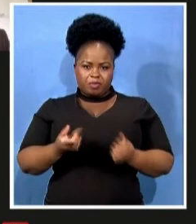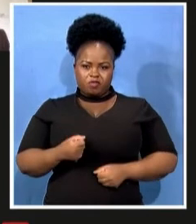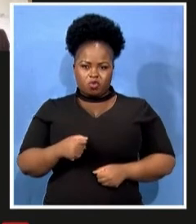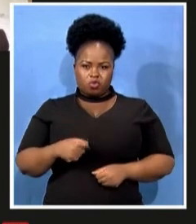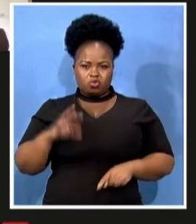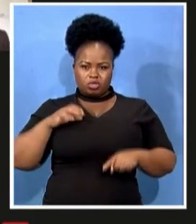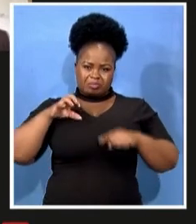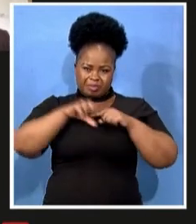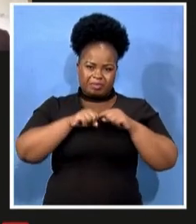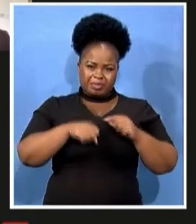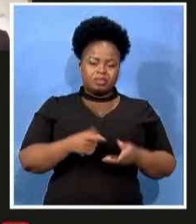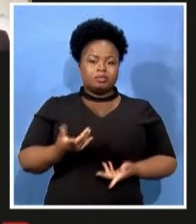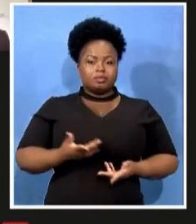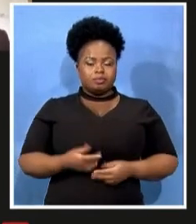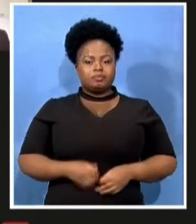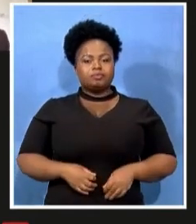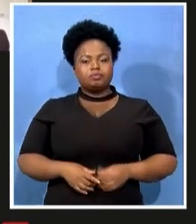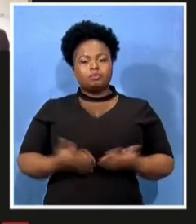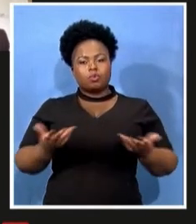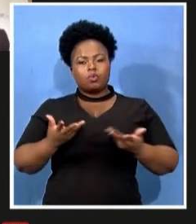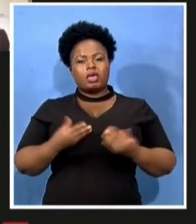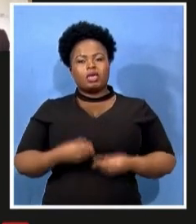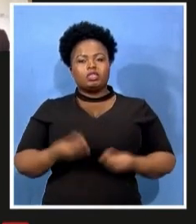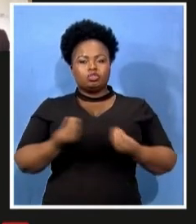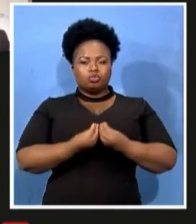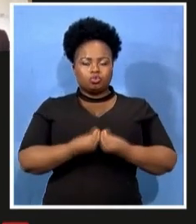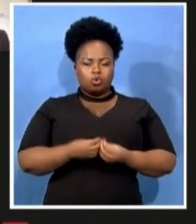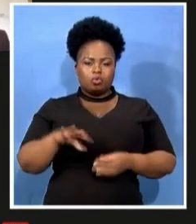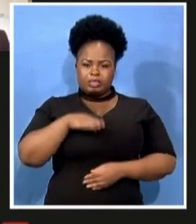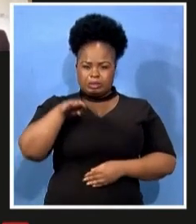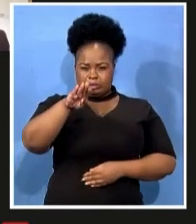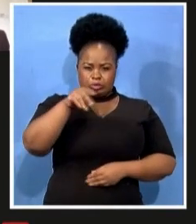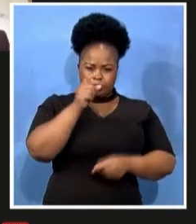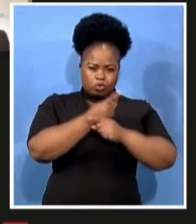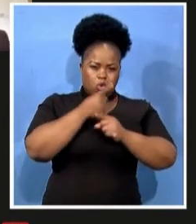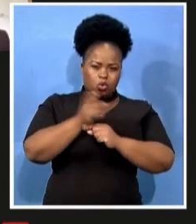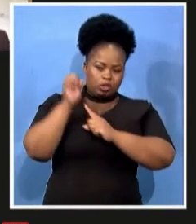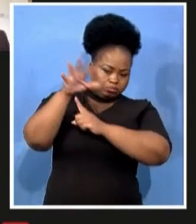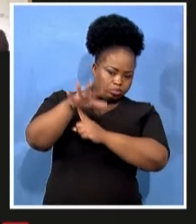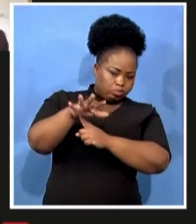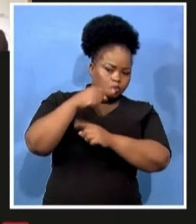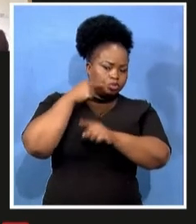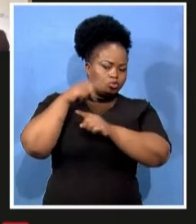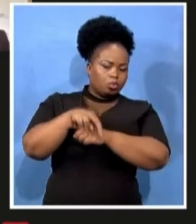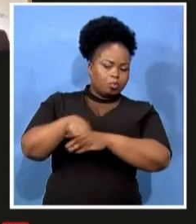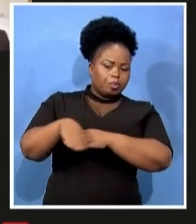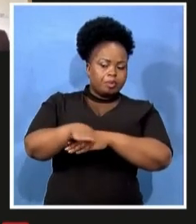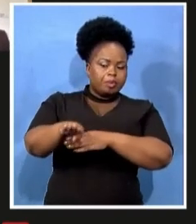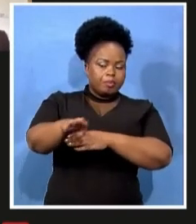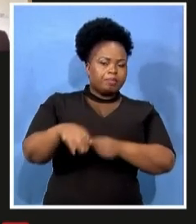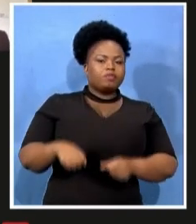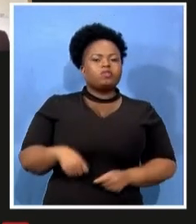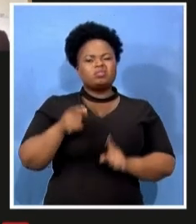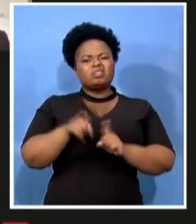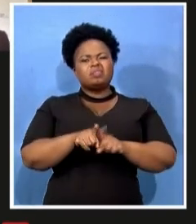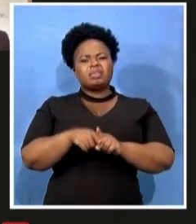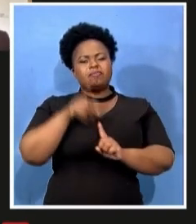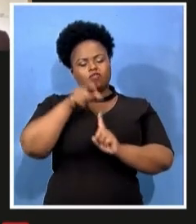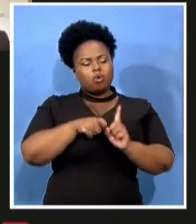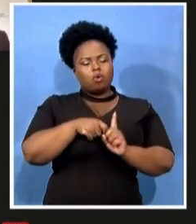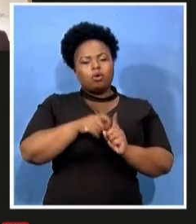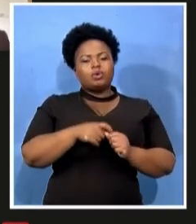is. And then, of course, the issues of tracking and tracing of vaccines with barcodes, so you know who got from